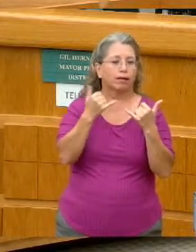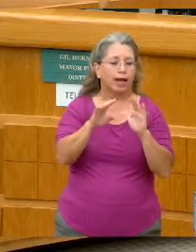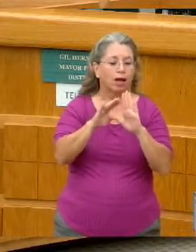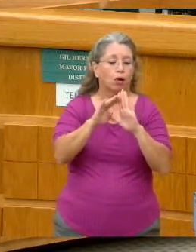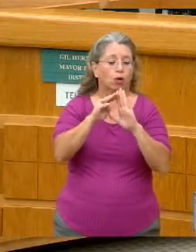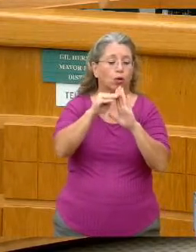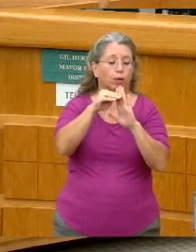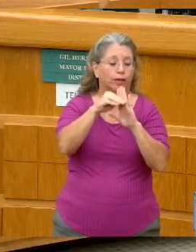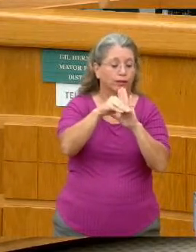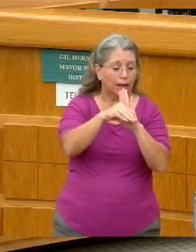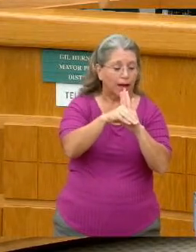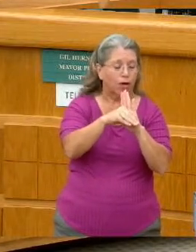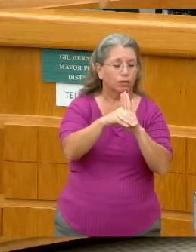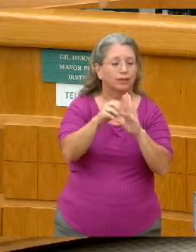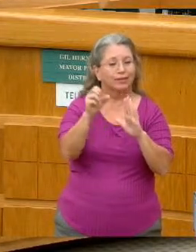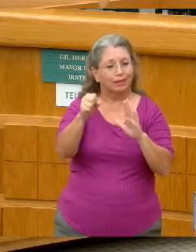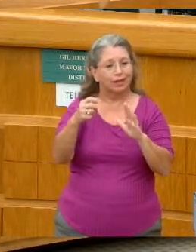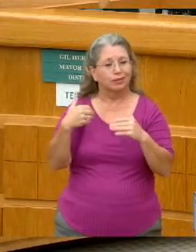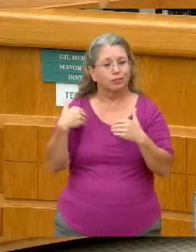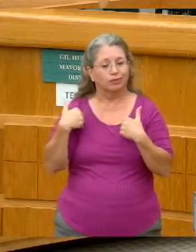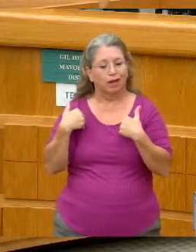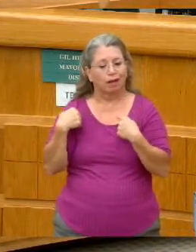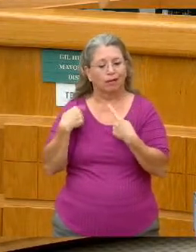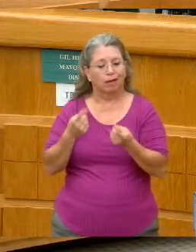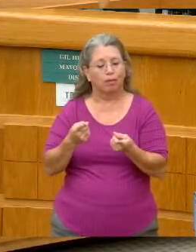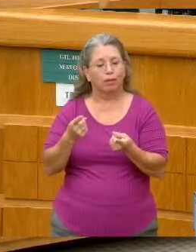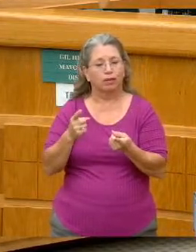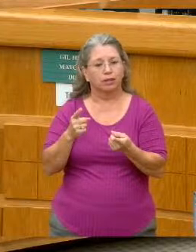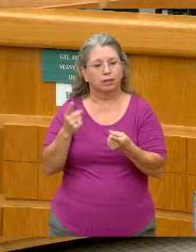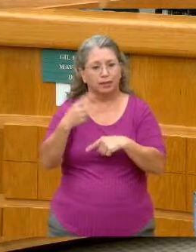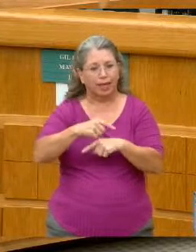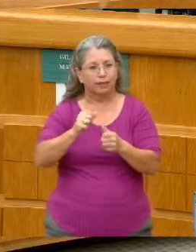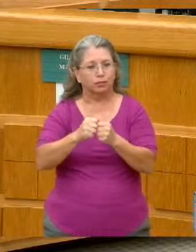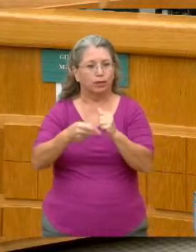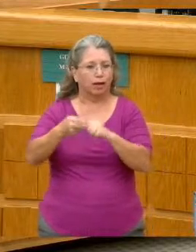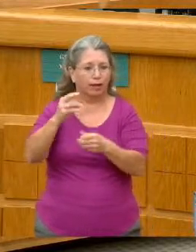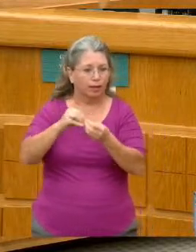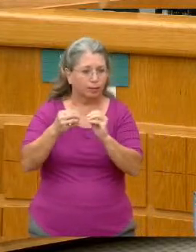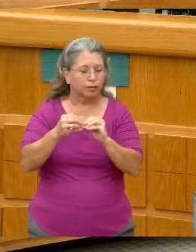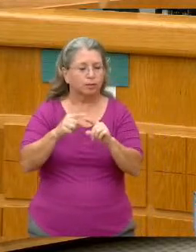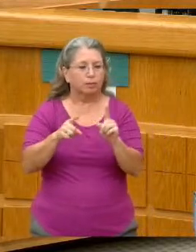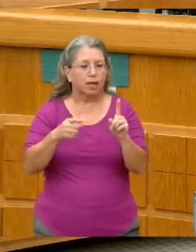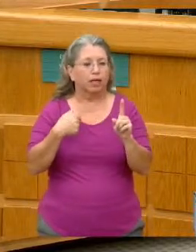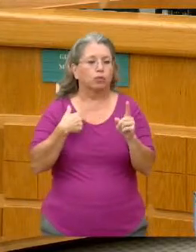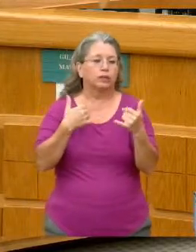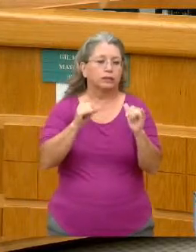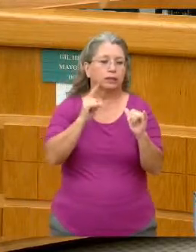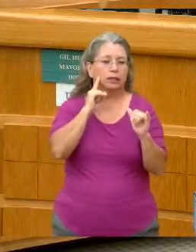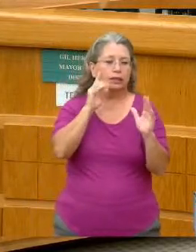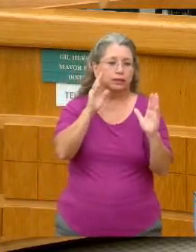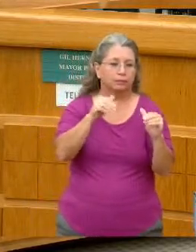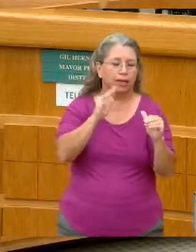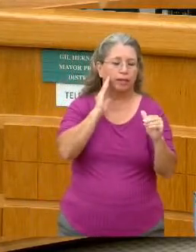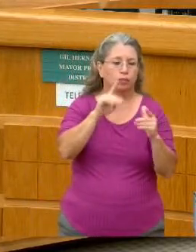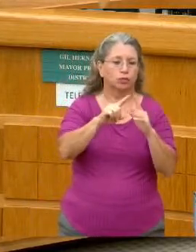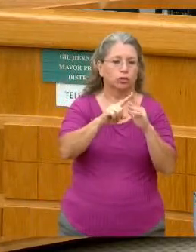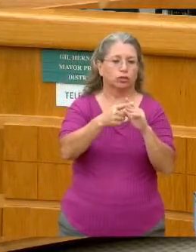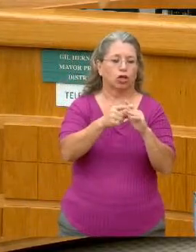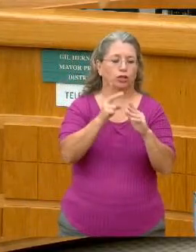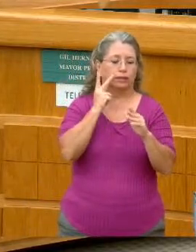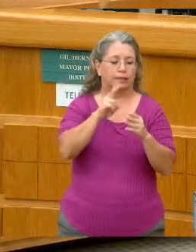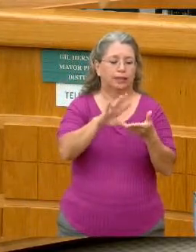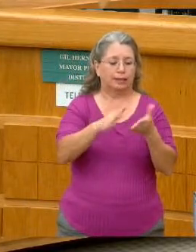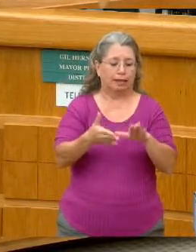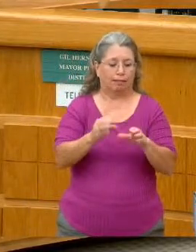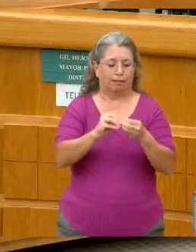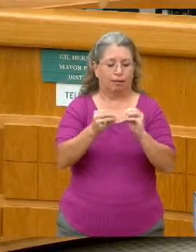there's been a fairly high number, on average, we expect that we're on the backside of this, and fatalities should decline.